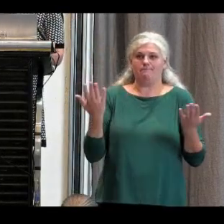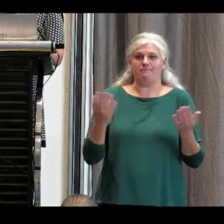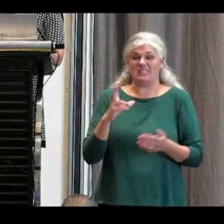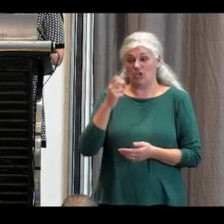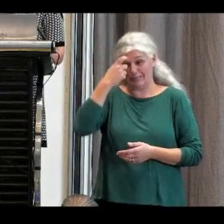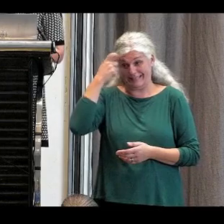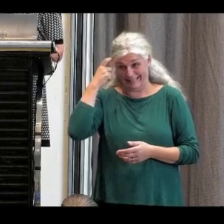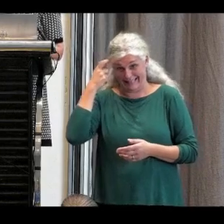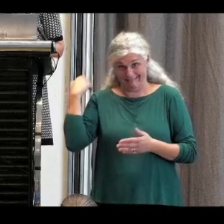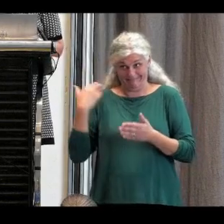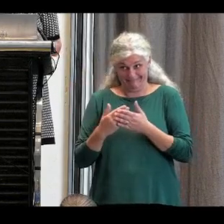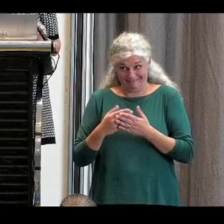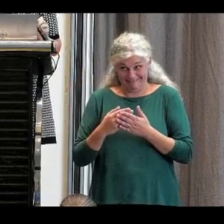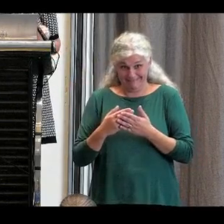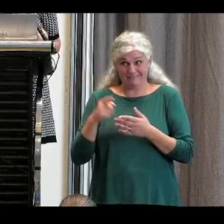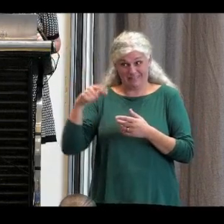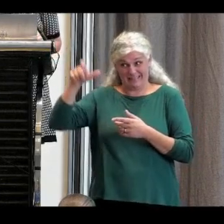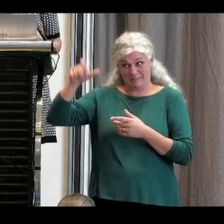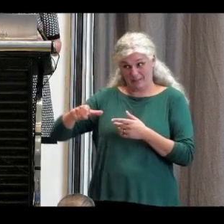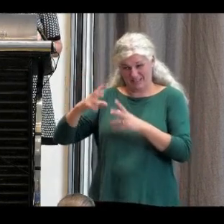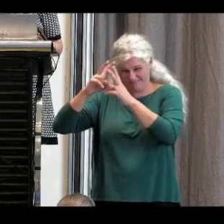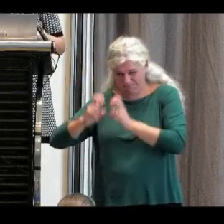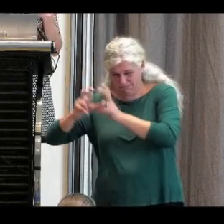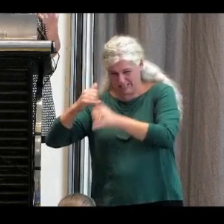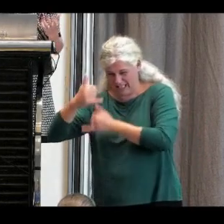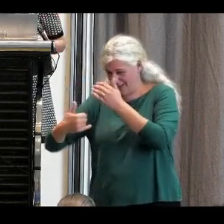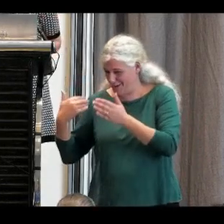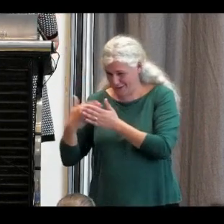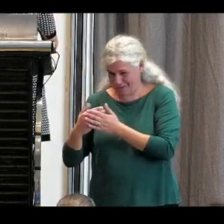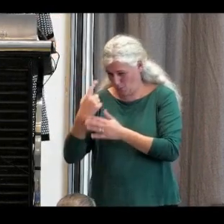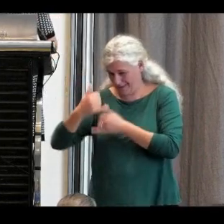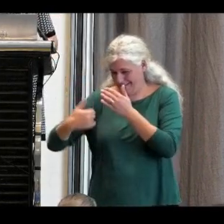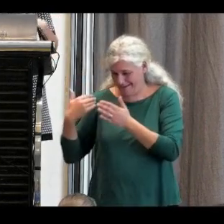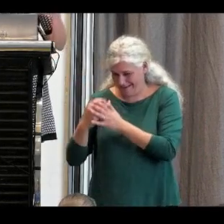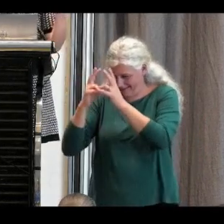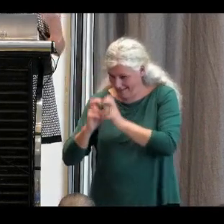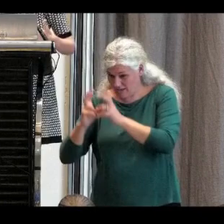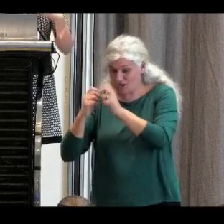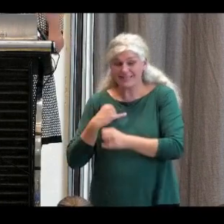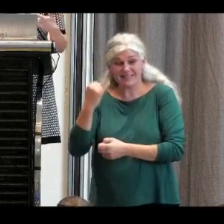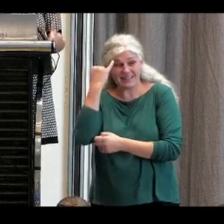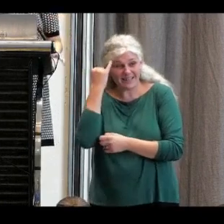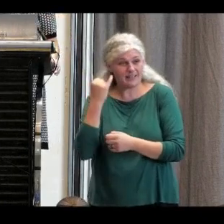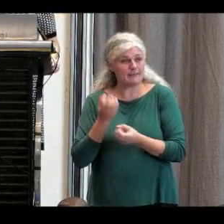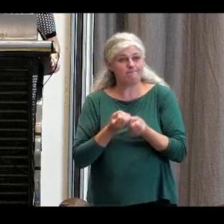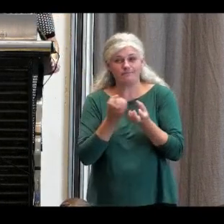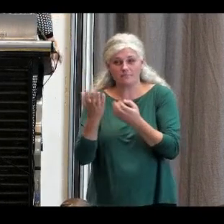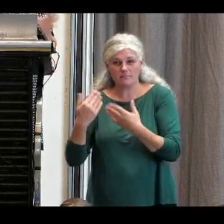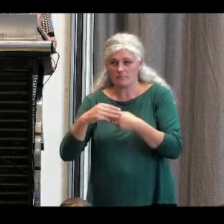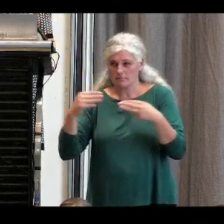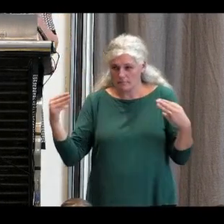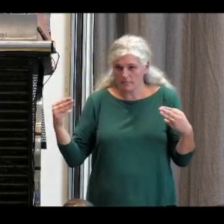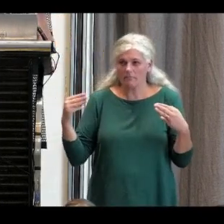30 seconds, but this took her more than a year. So it's just an idea to give you how